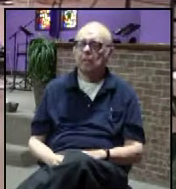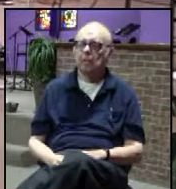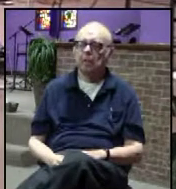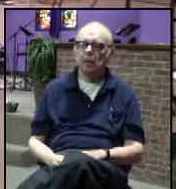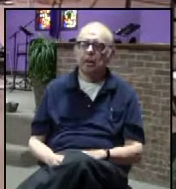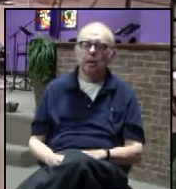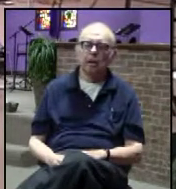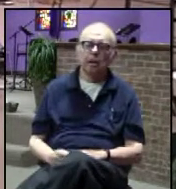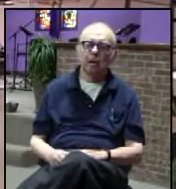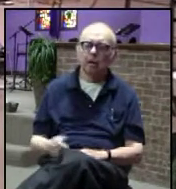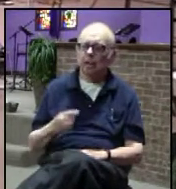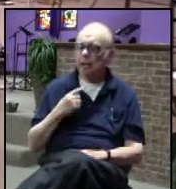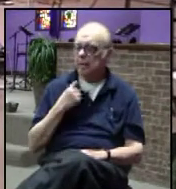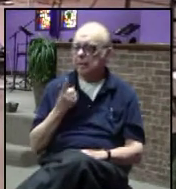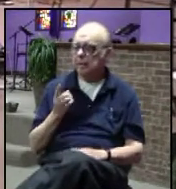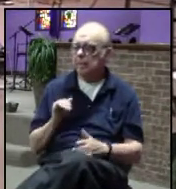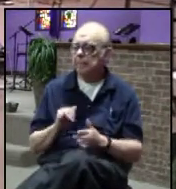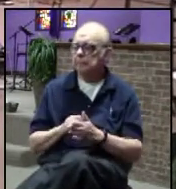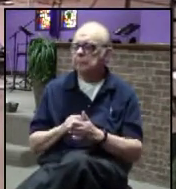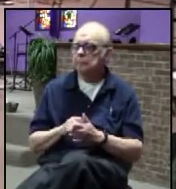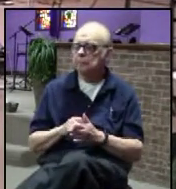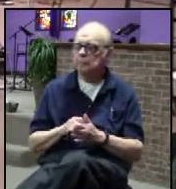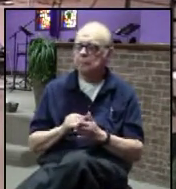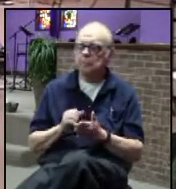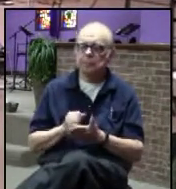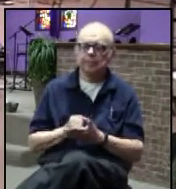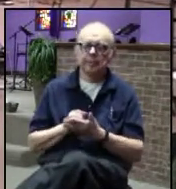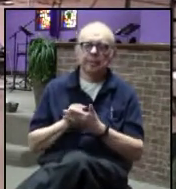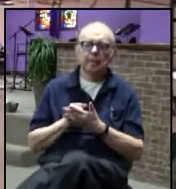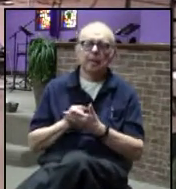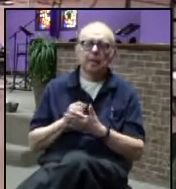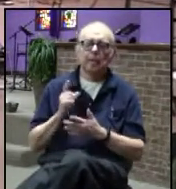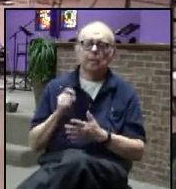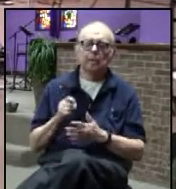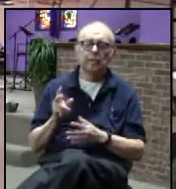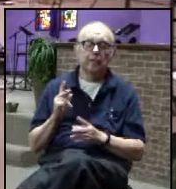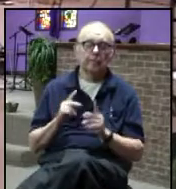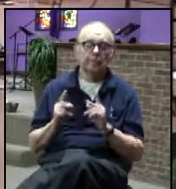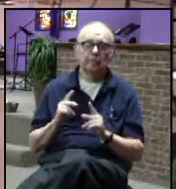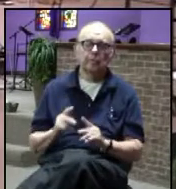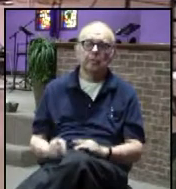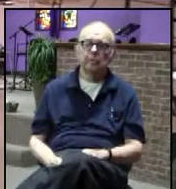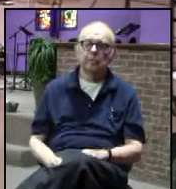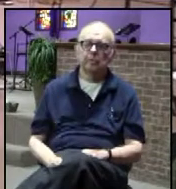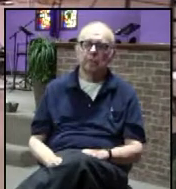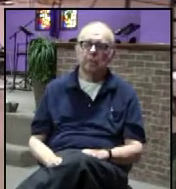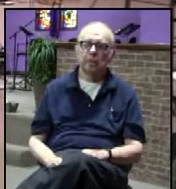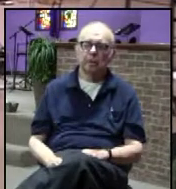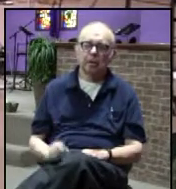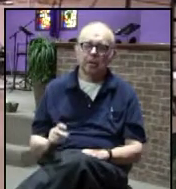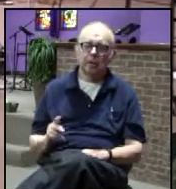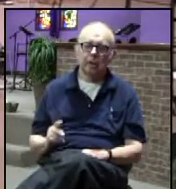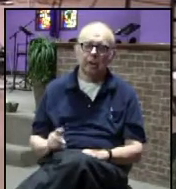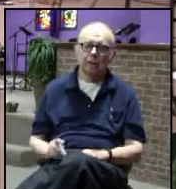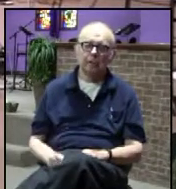What we're saying is this. This is helping the needs of these people. Okay?